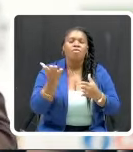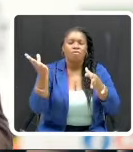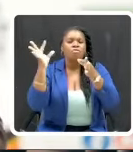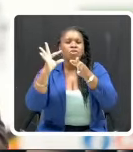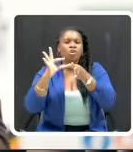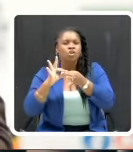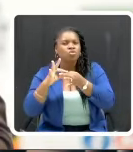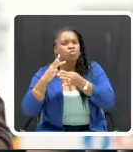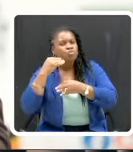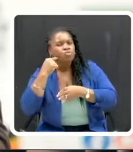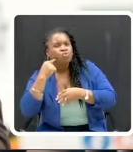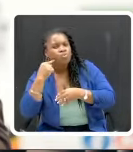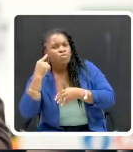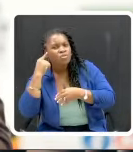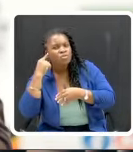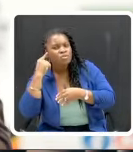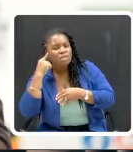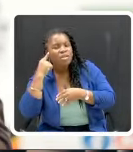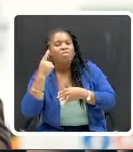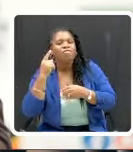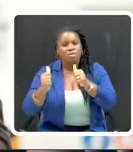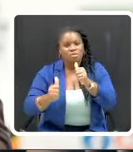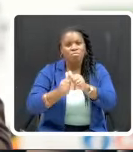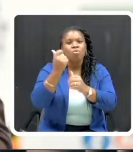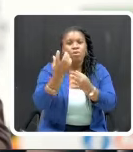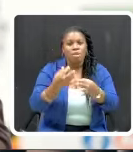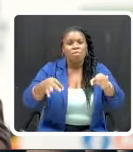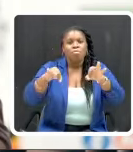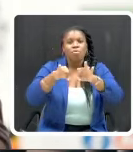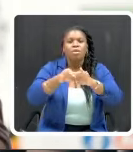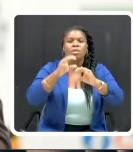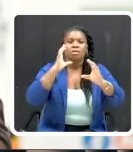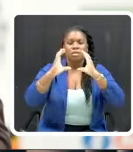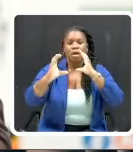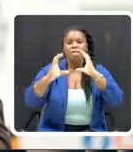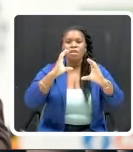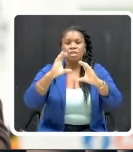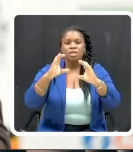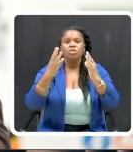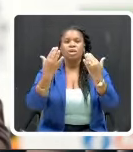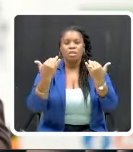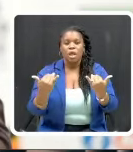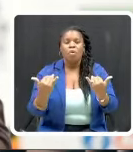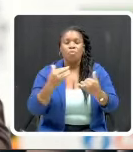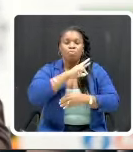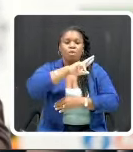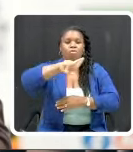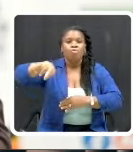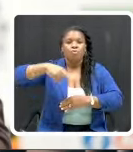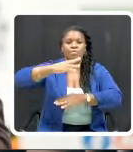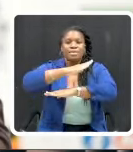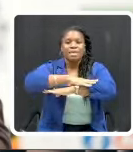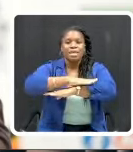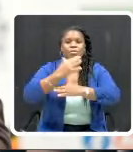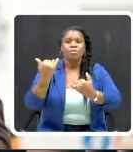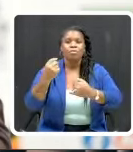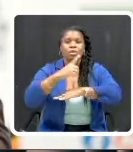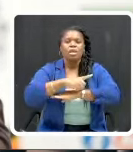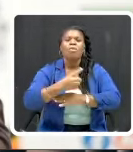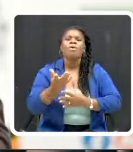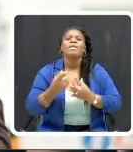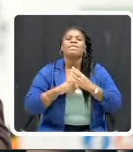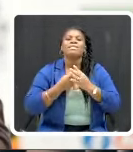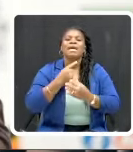money is the people's money, and you must get it. Imagine, people cannot find work. We have $1 billion sitting in a bank in Hong